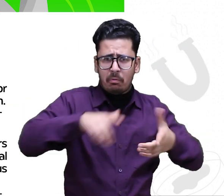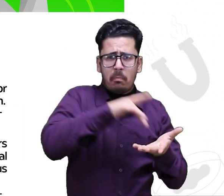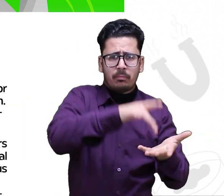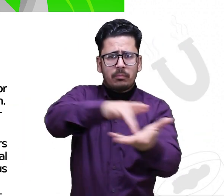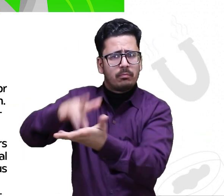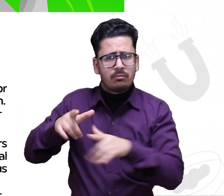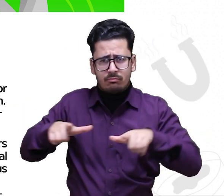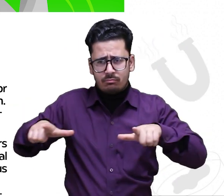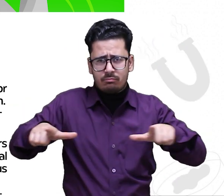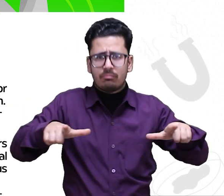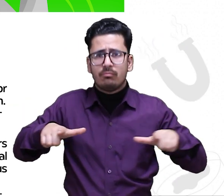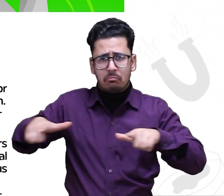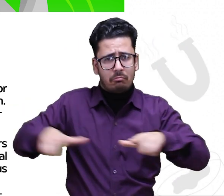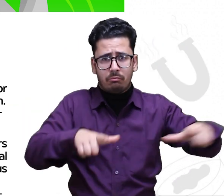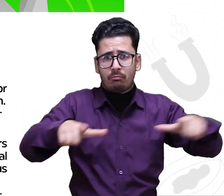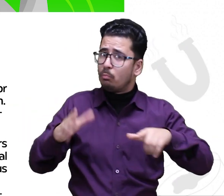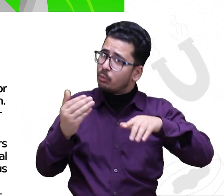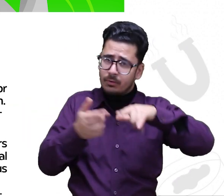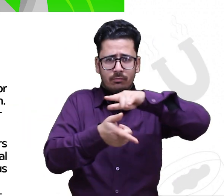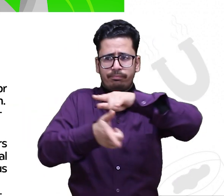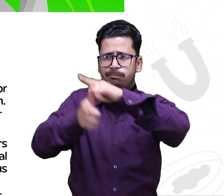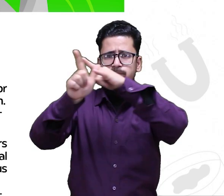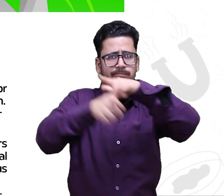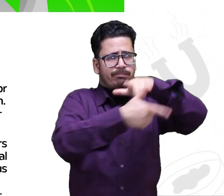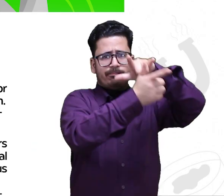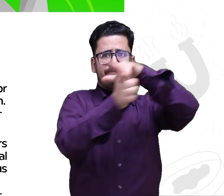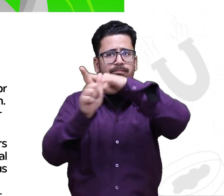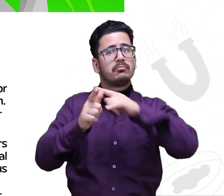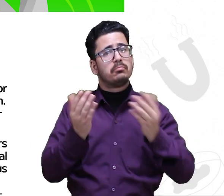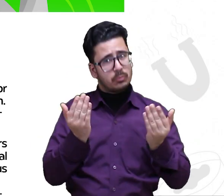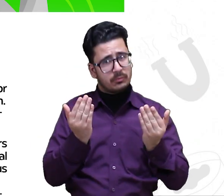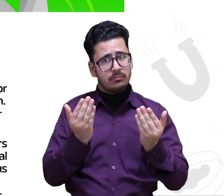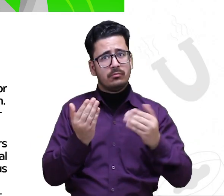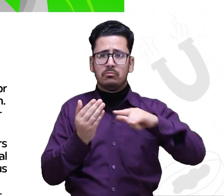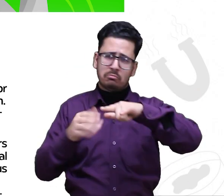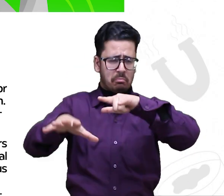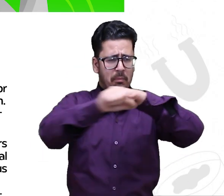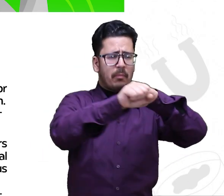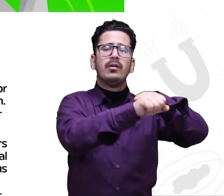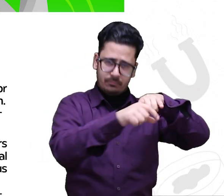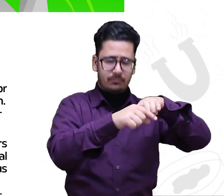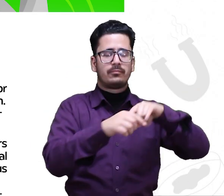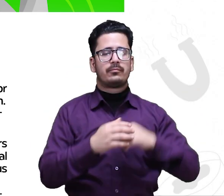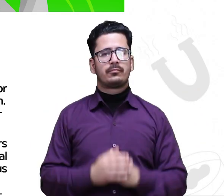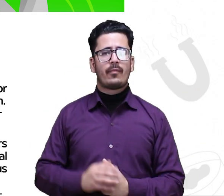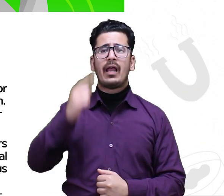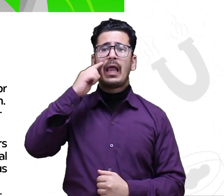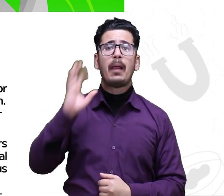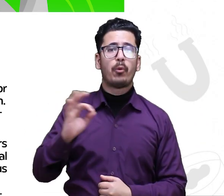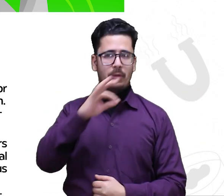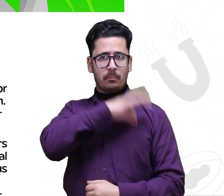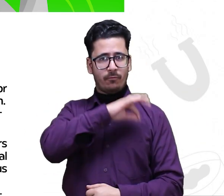drones are increasingly used for environmental monitoring, especially for measuring and